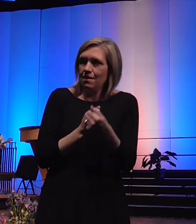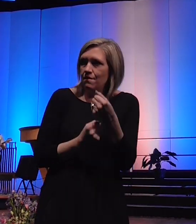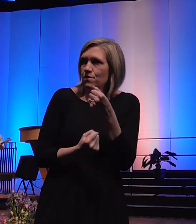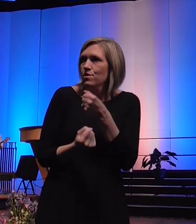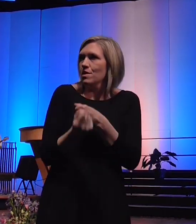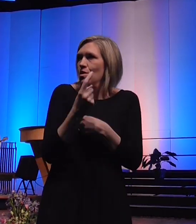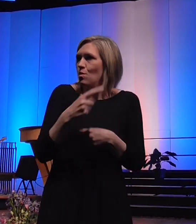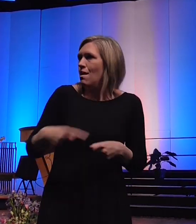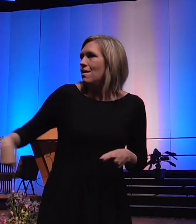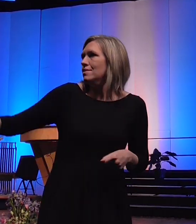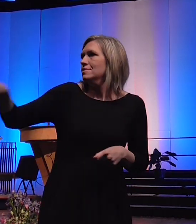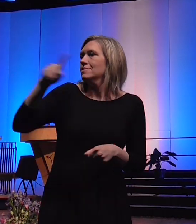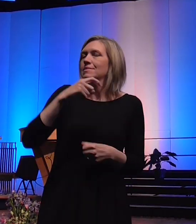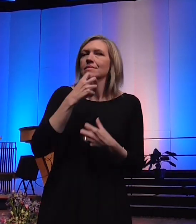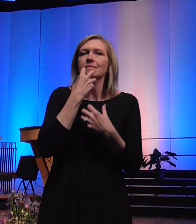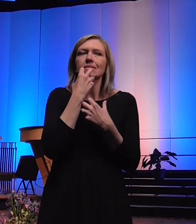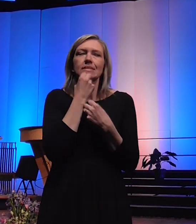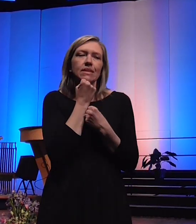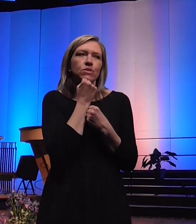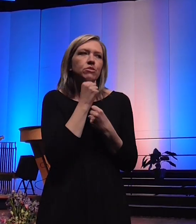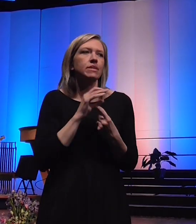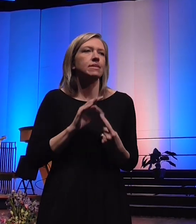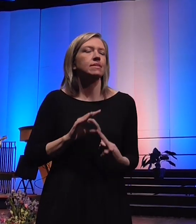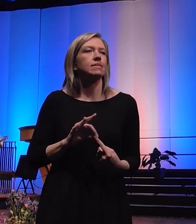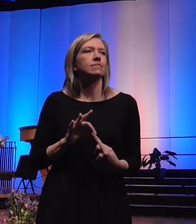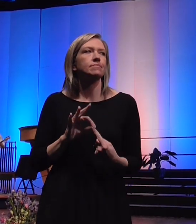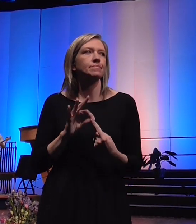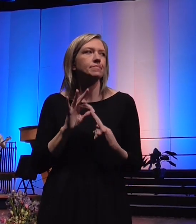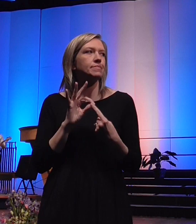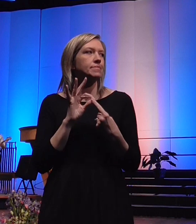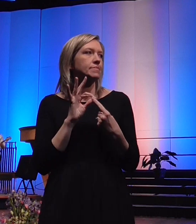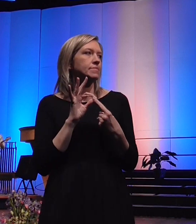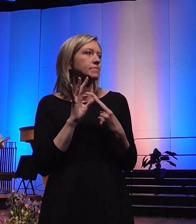Everyone is sacred.